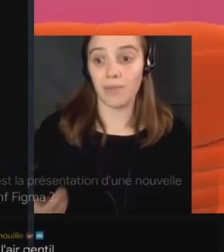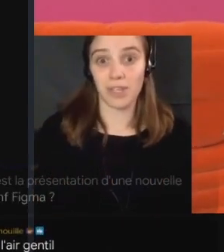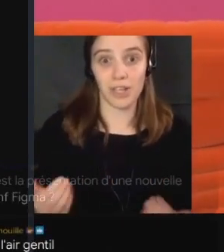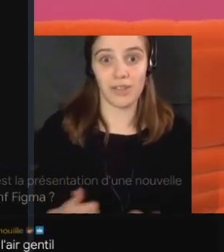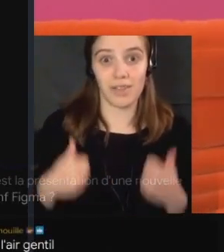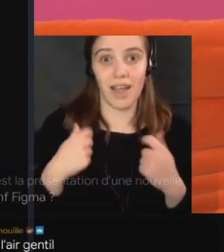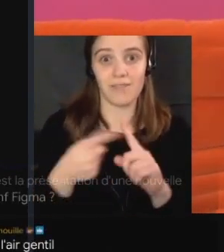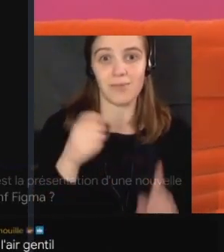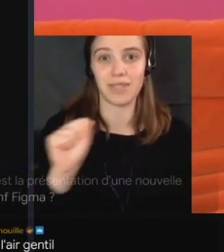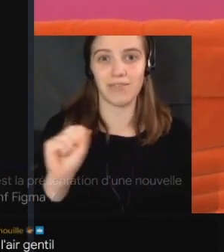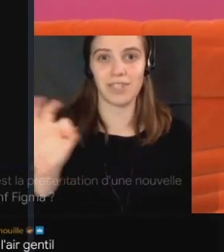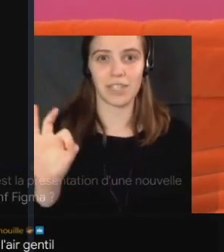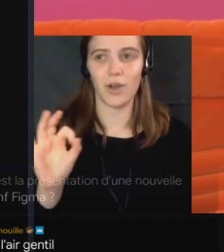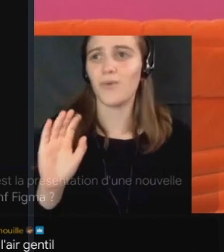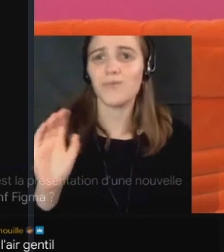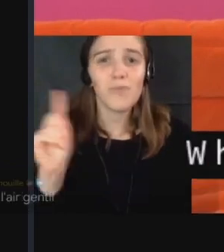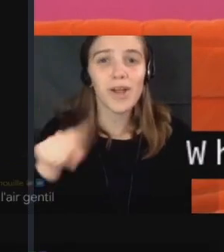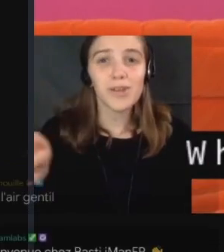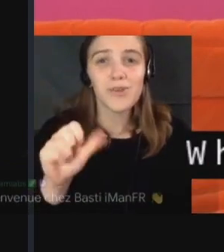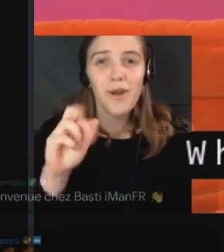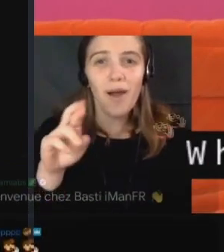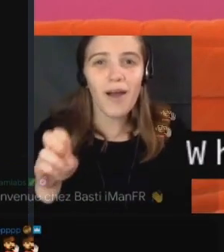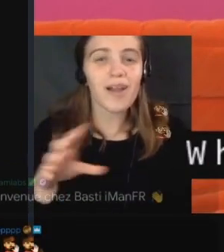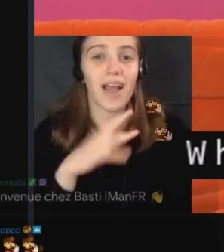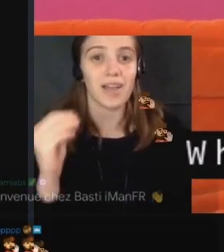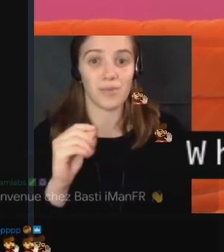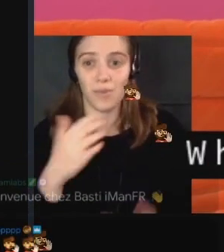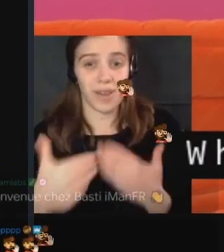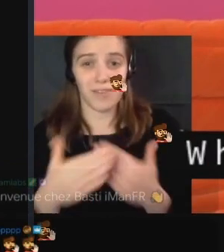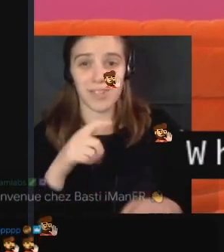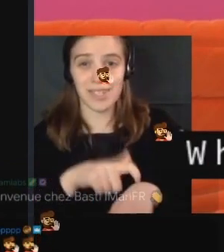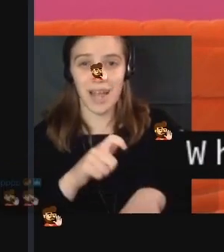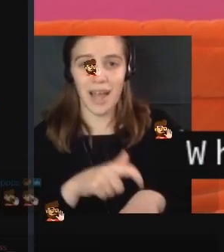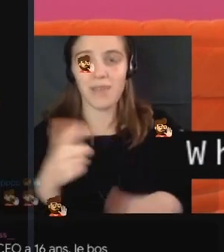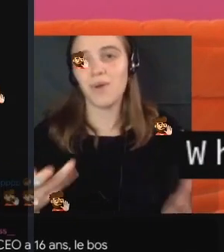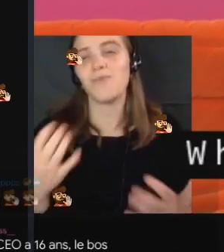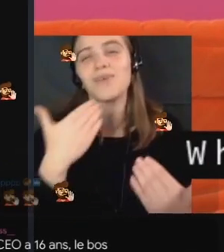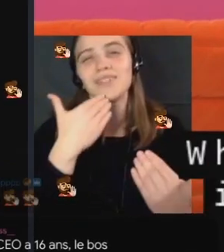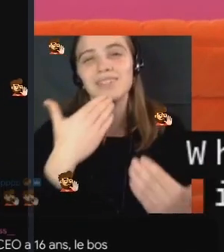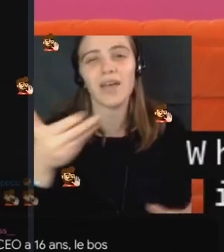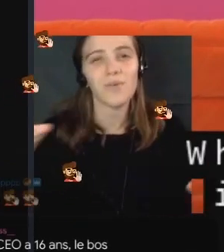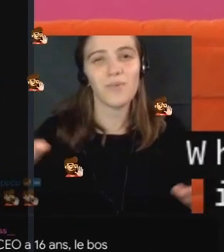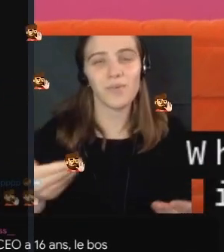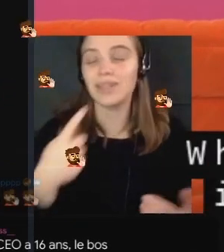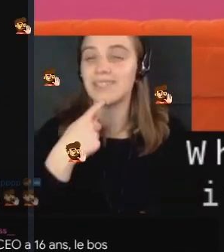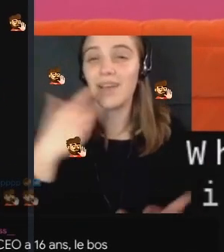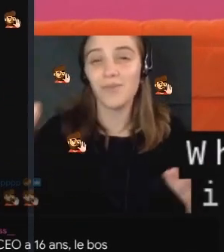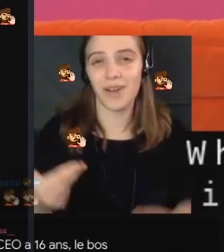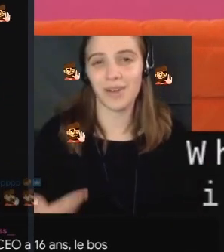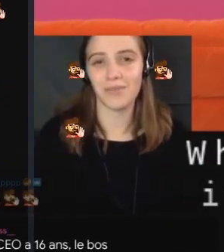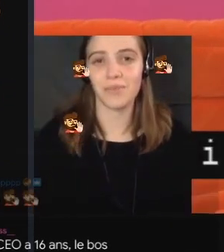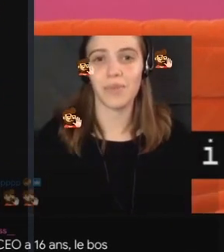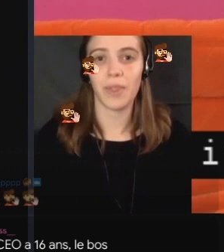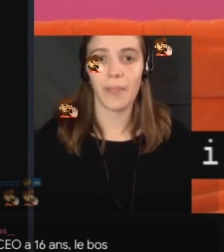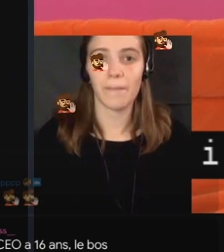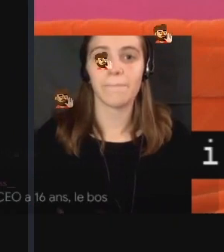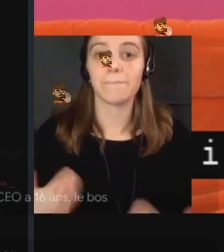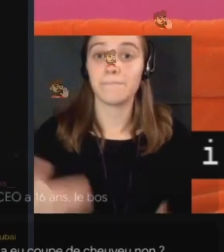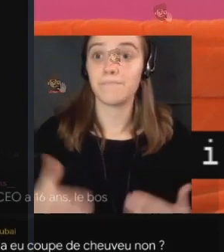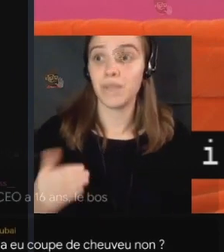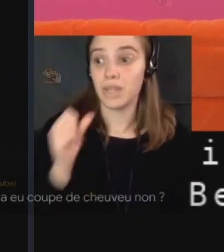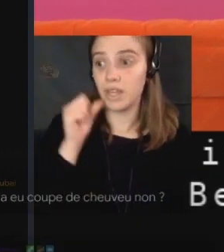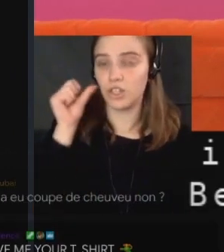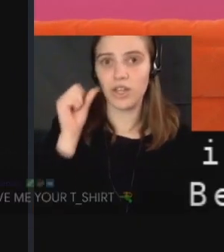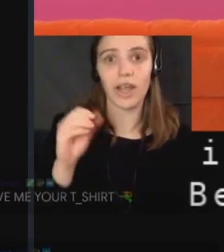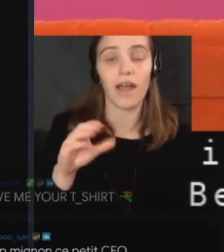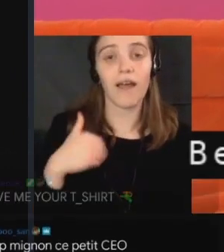time it is for you, a huge welcome. Before we dive in, on the heels of yesterday's verdict here in the United States, I'd like